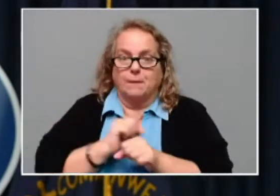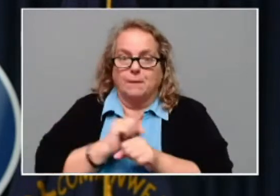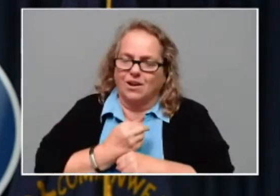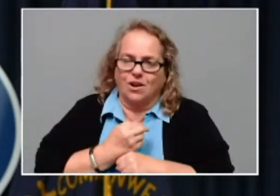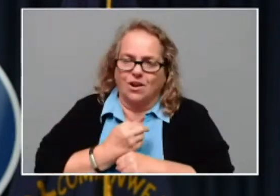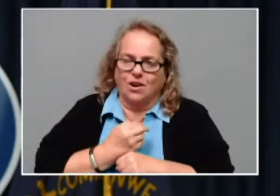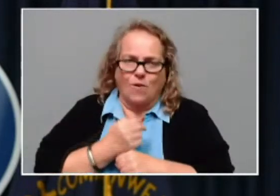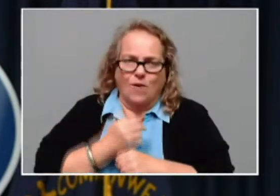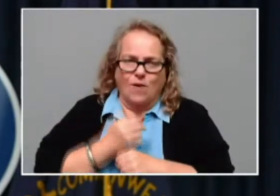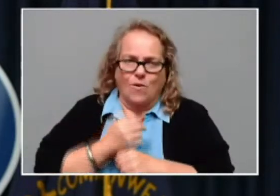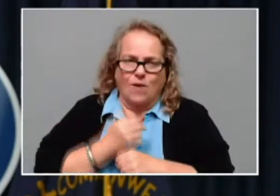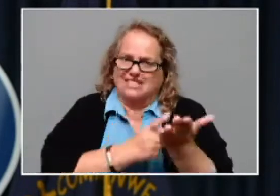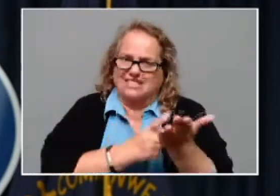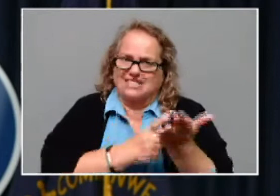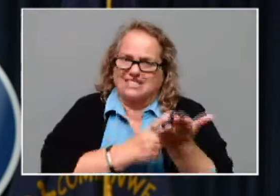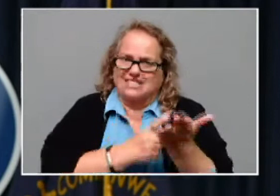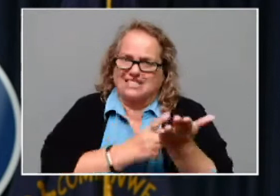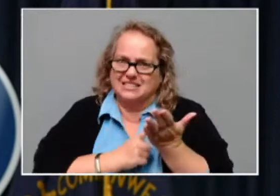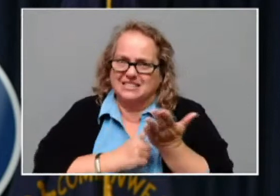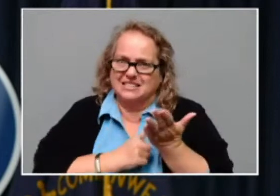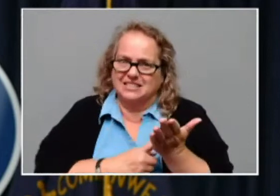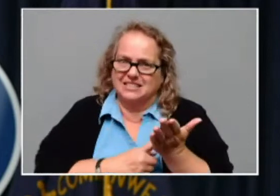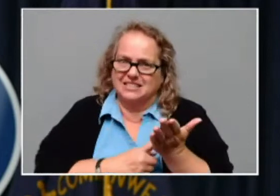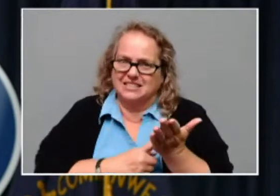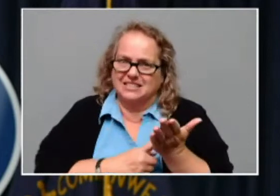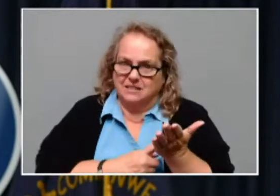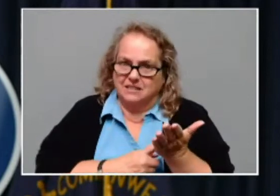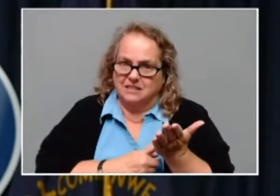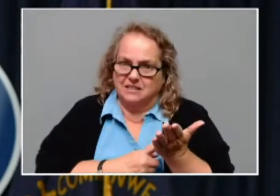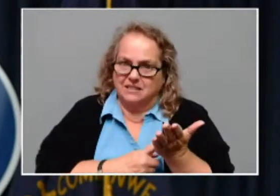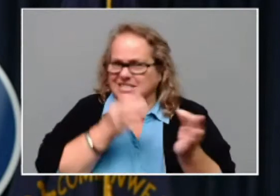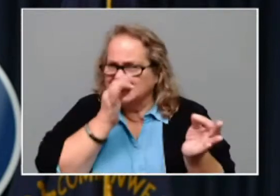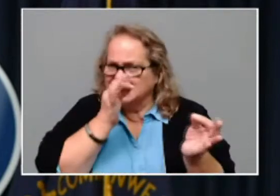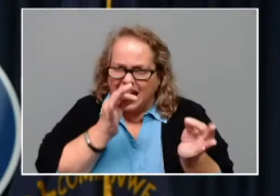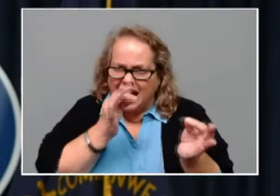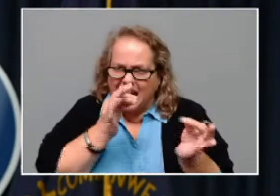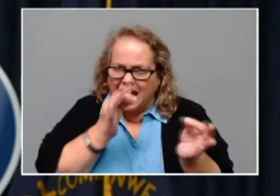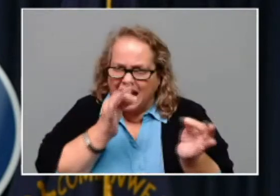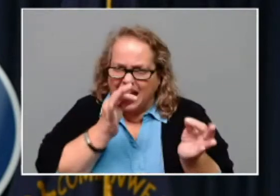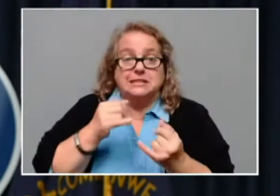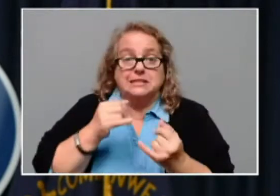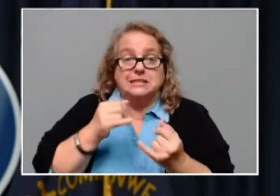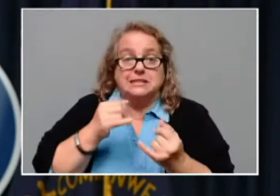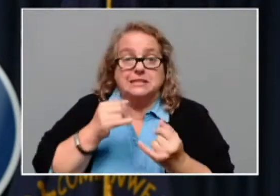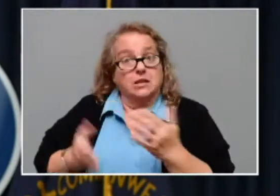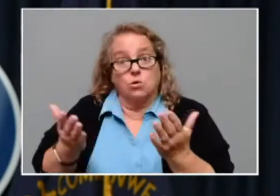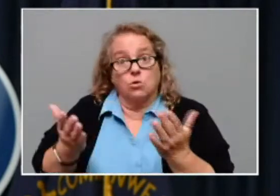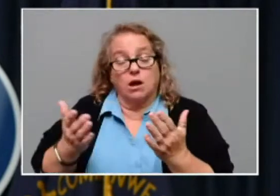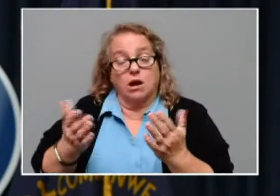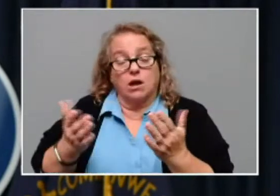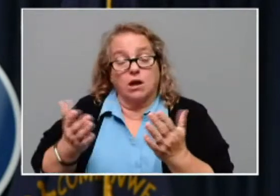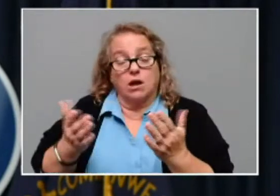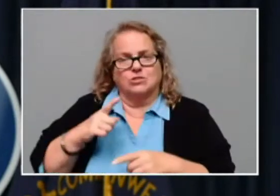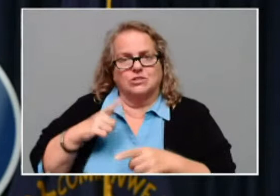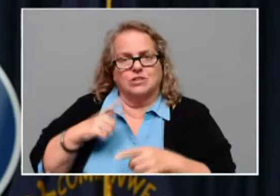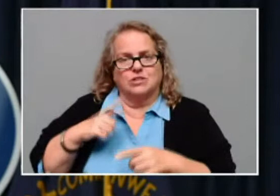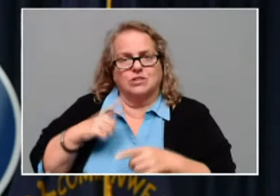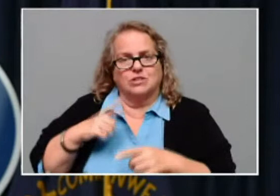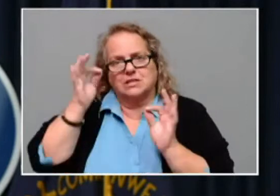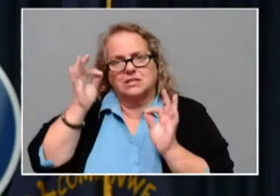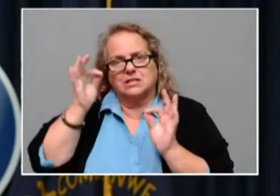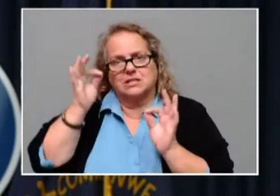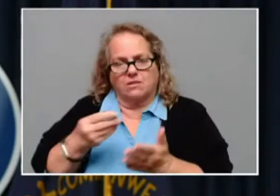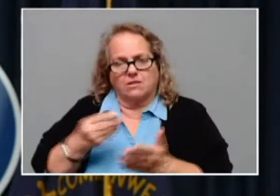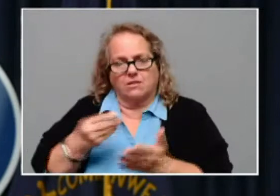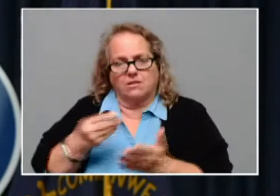has to appropriate these dollars that will put any final decisions into print. I look forward